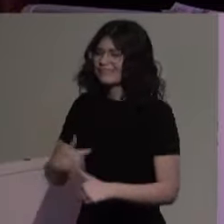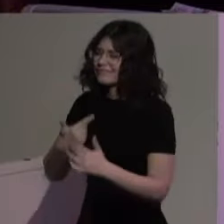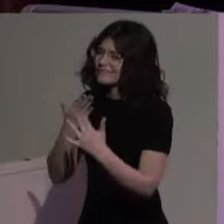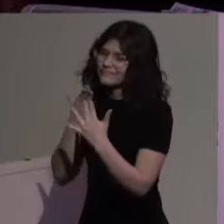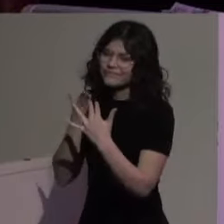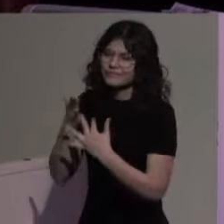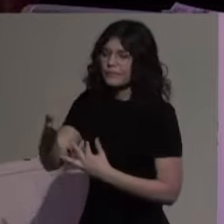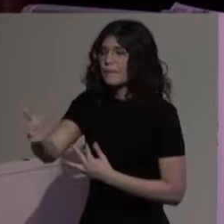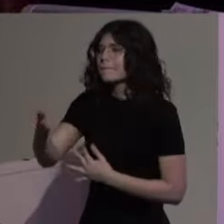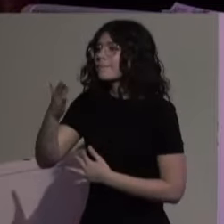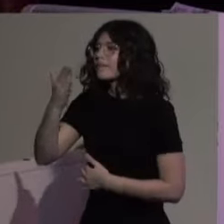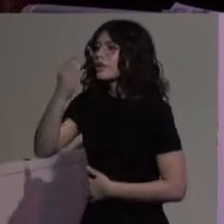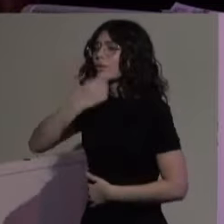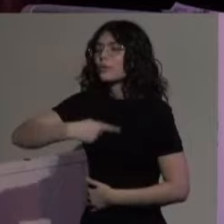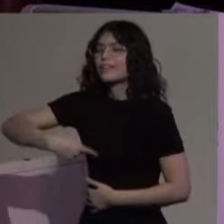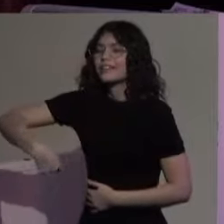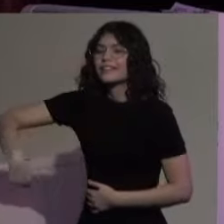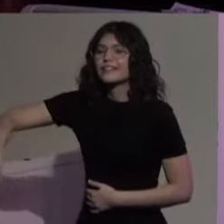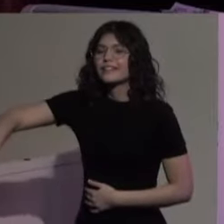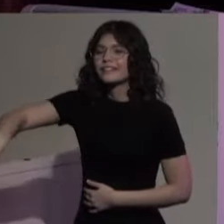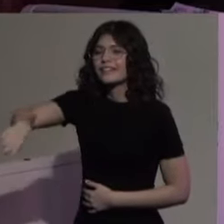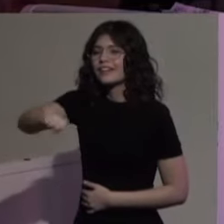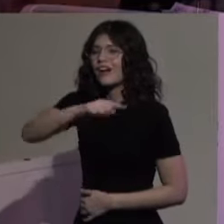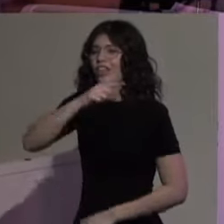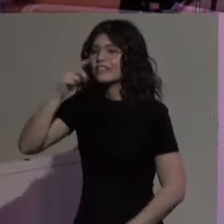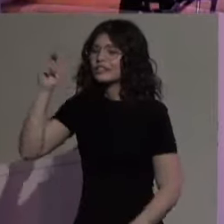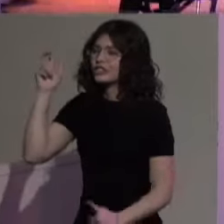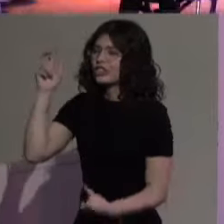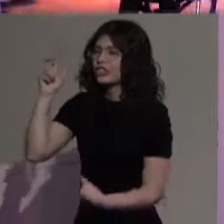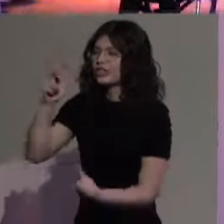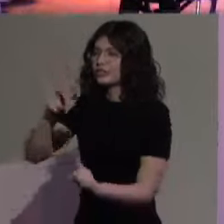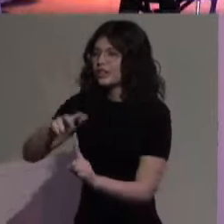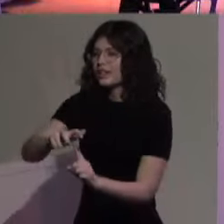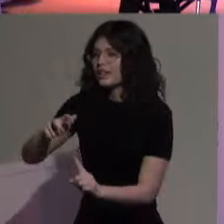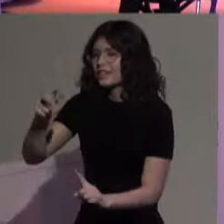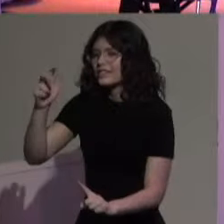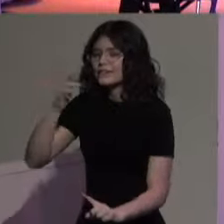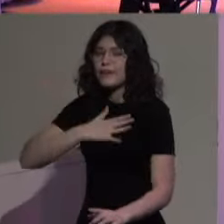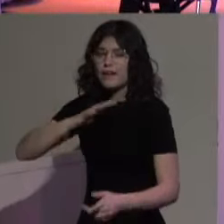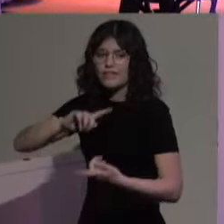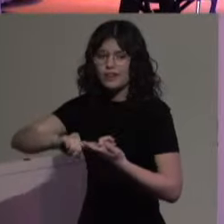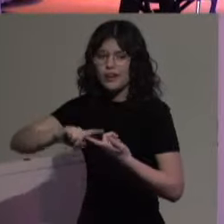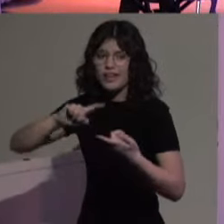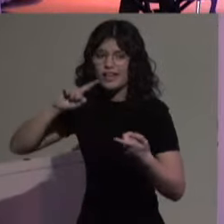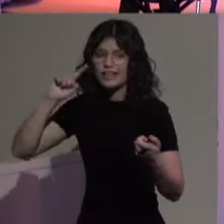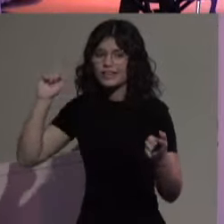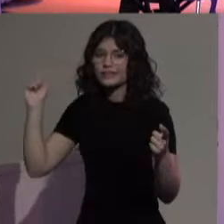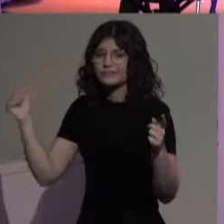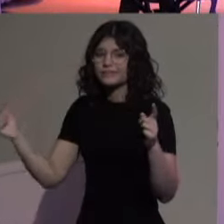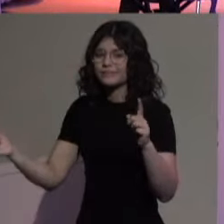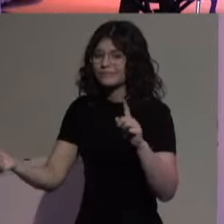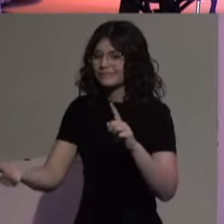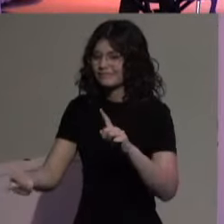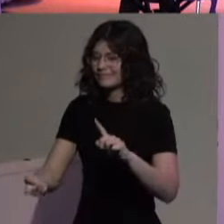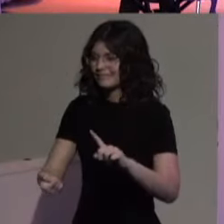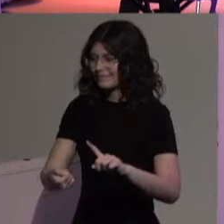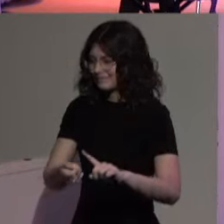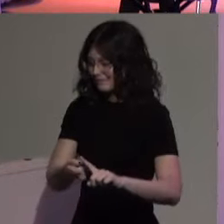and on and on. We are the champions, my